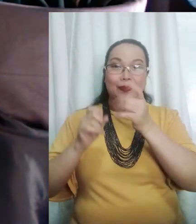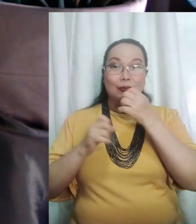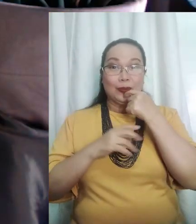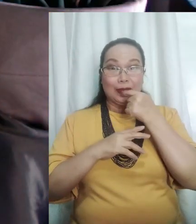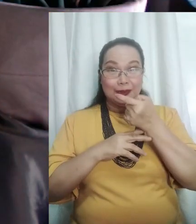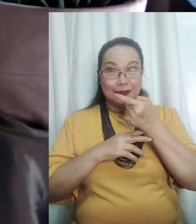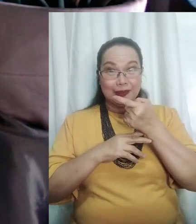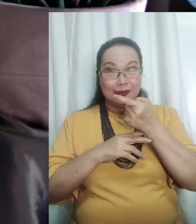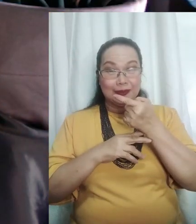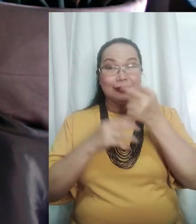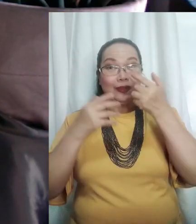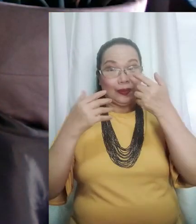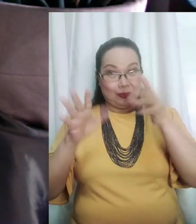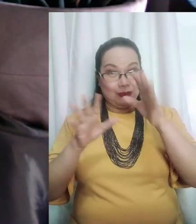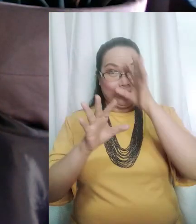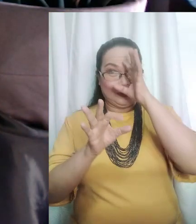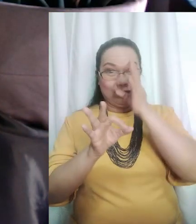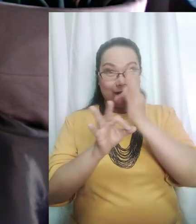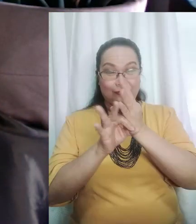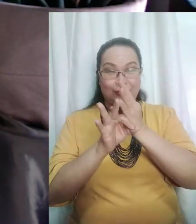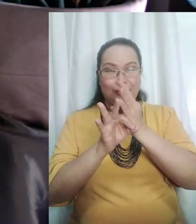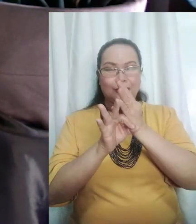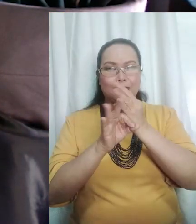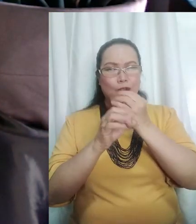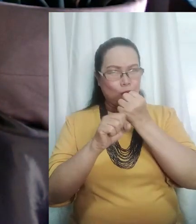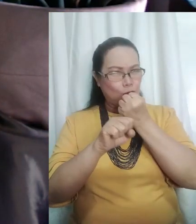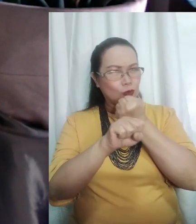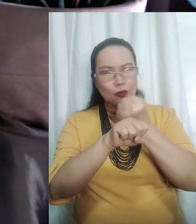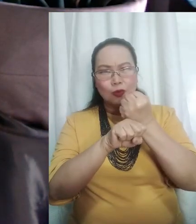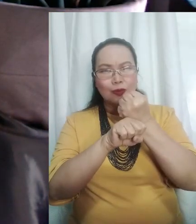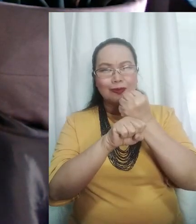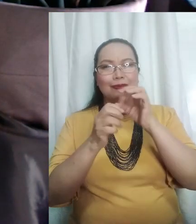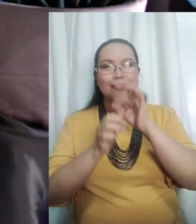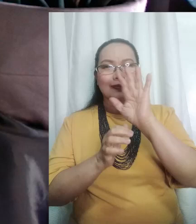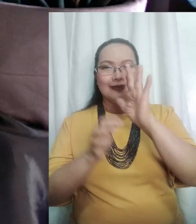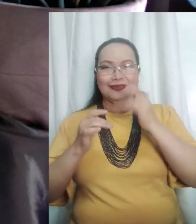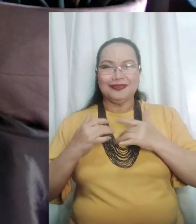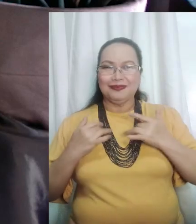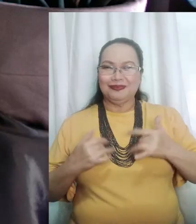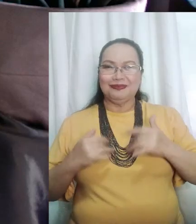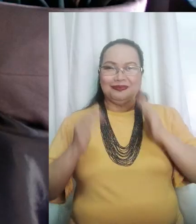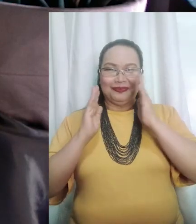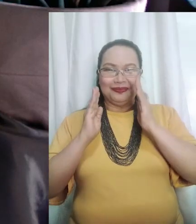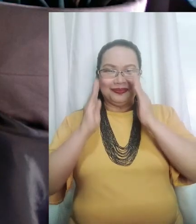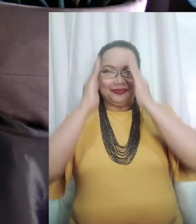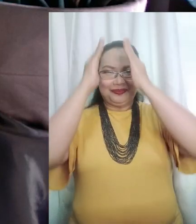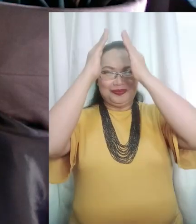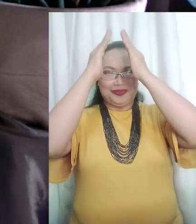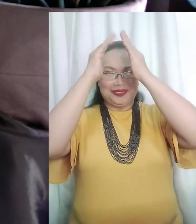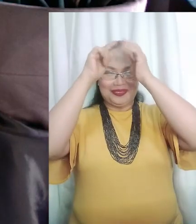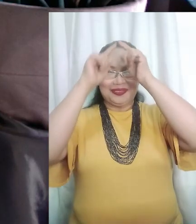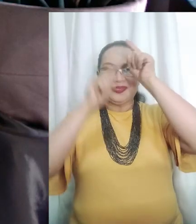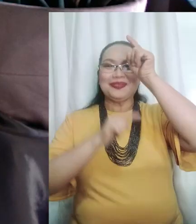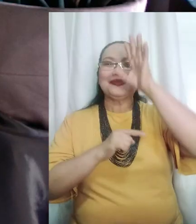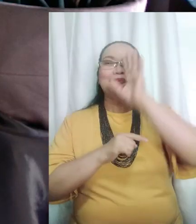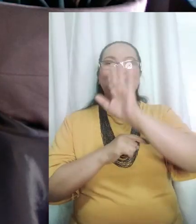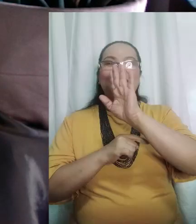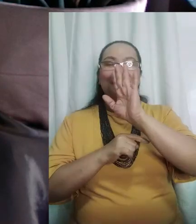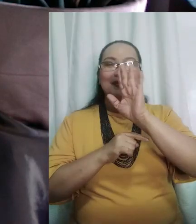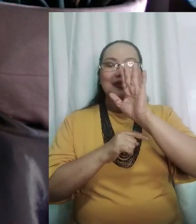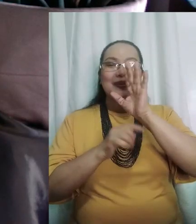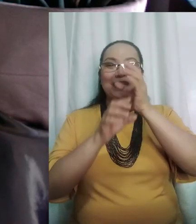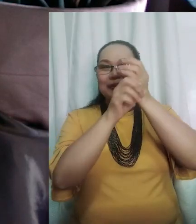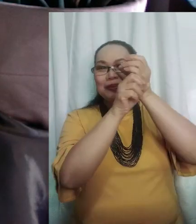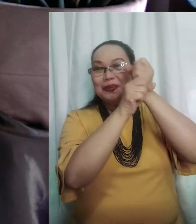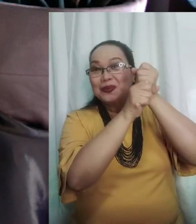just say this. Once your faith is solid, okay, your heart is aligned, and then your